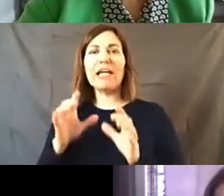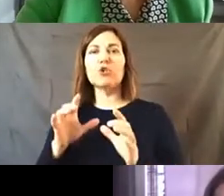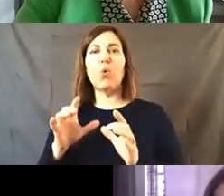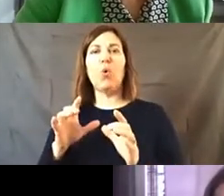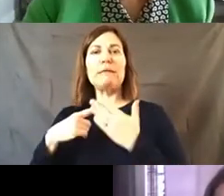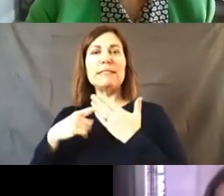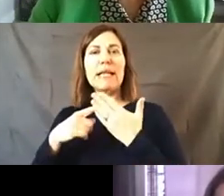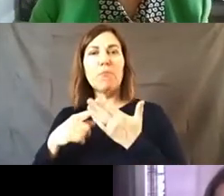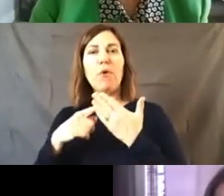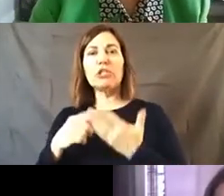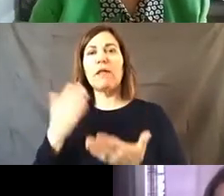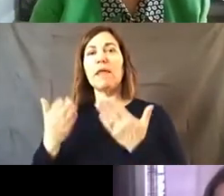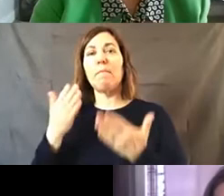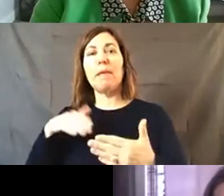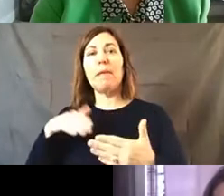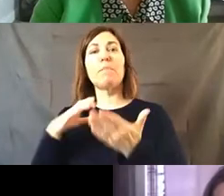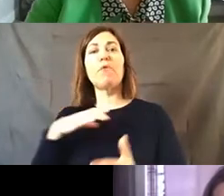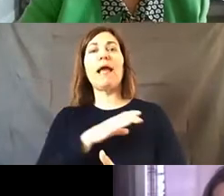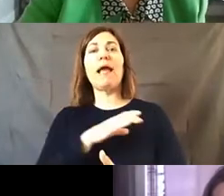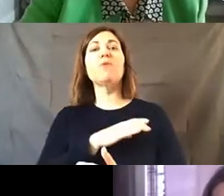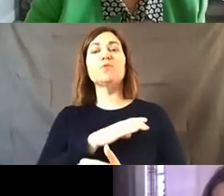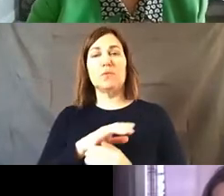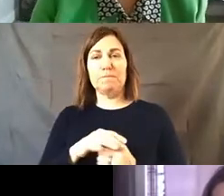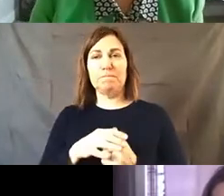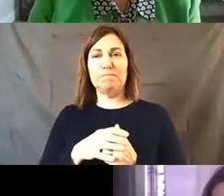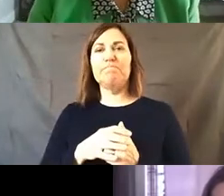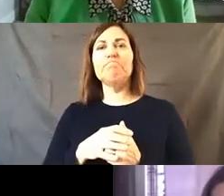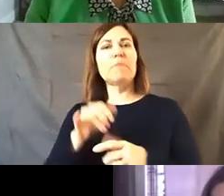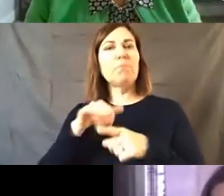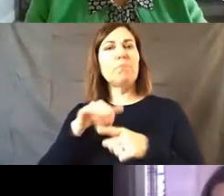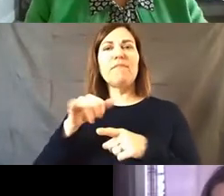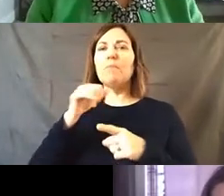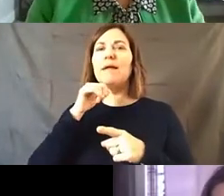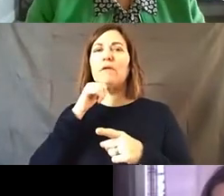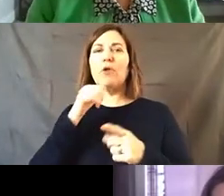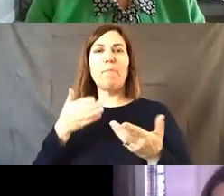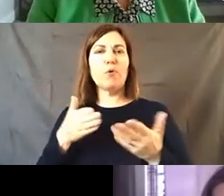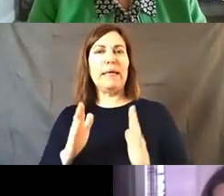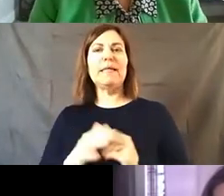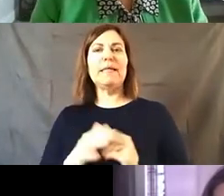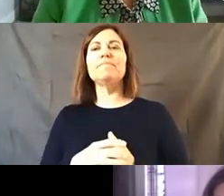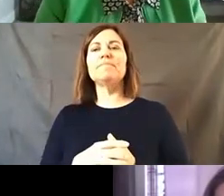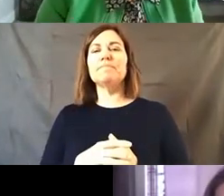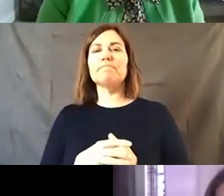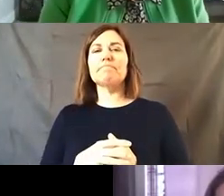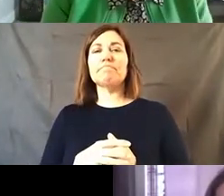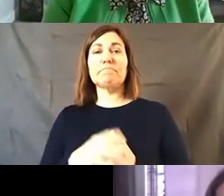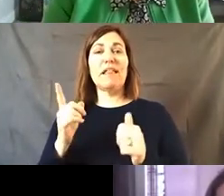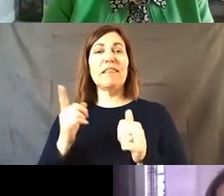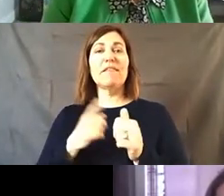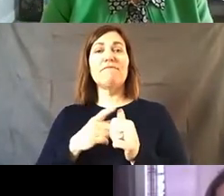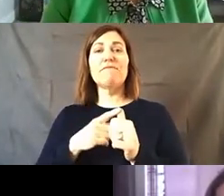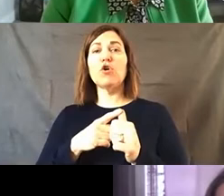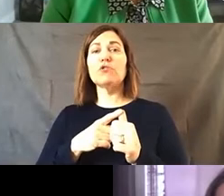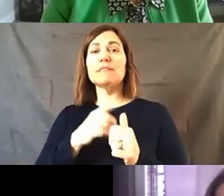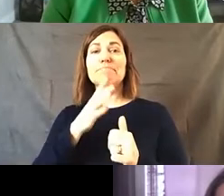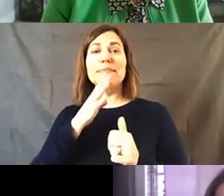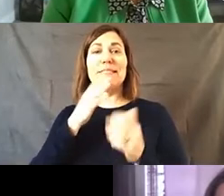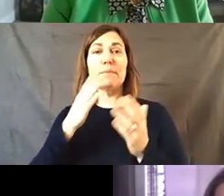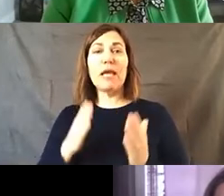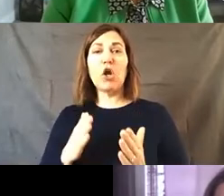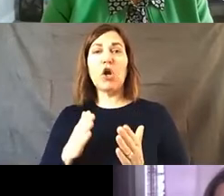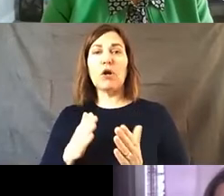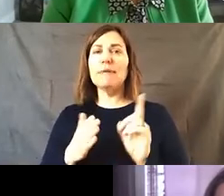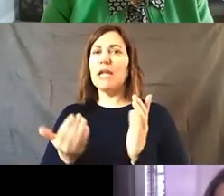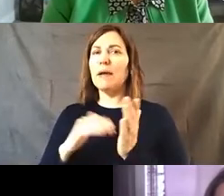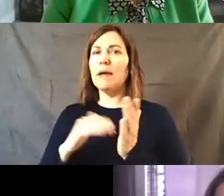be before council. Profanity will not be permitted. First speaker we have, and again, please